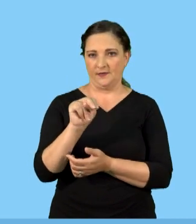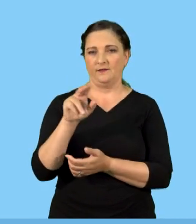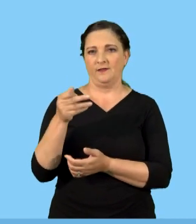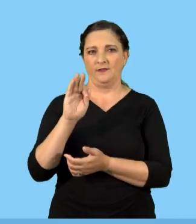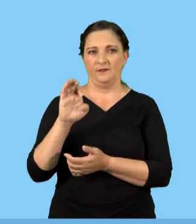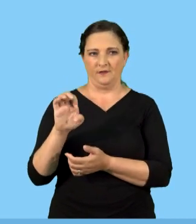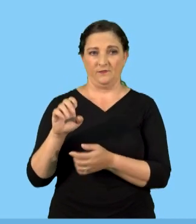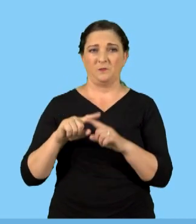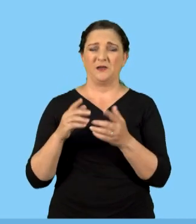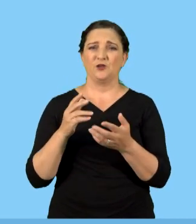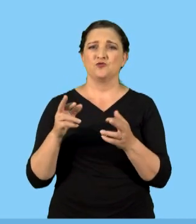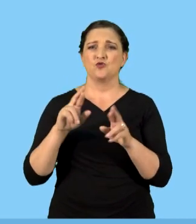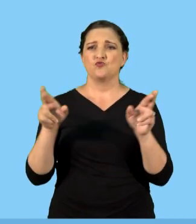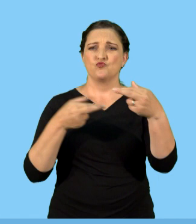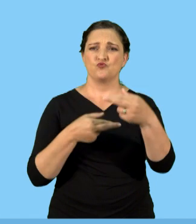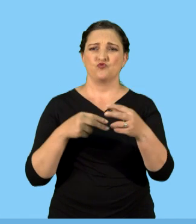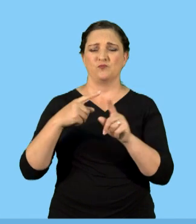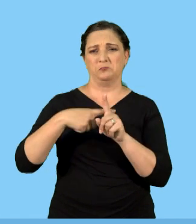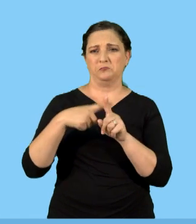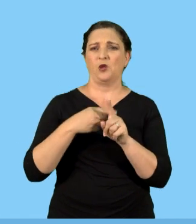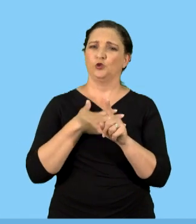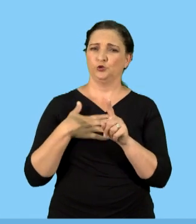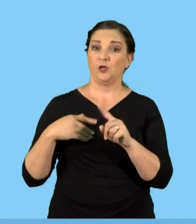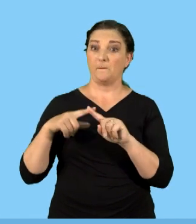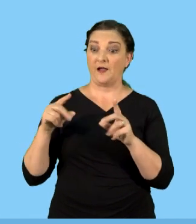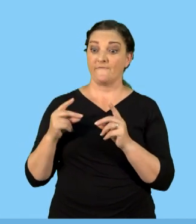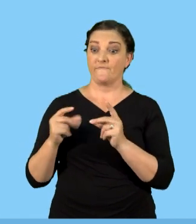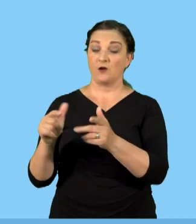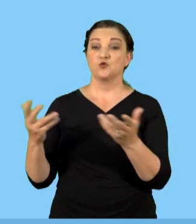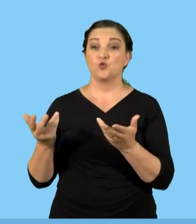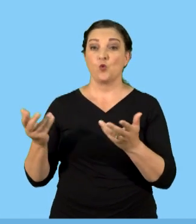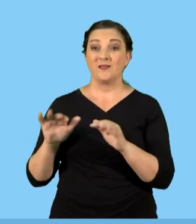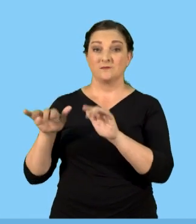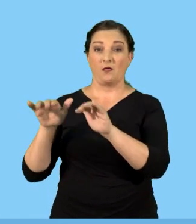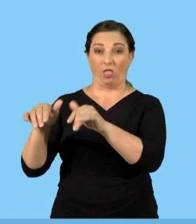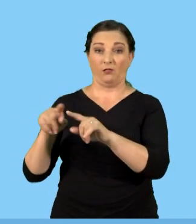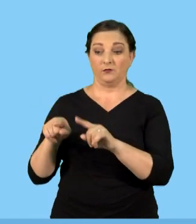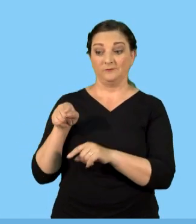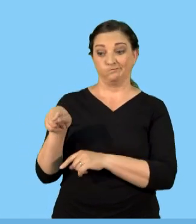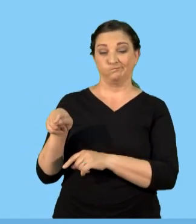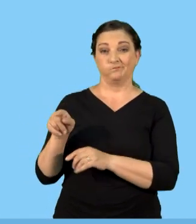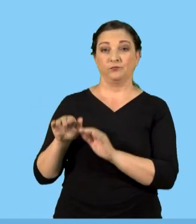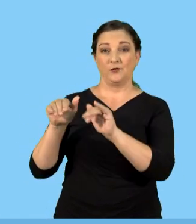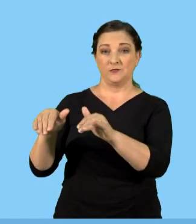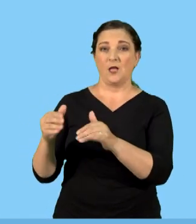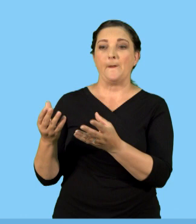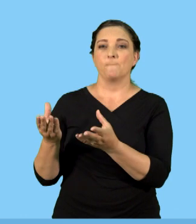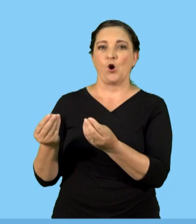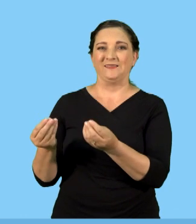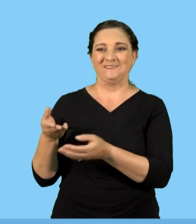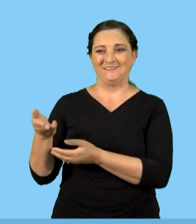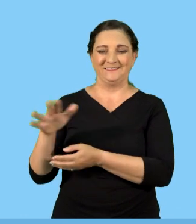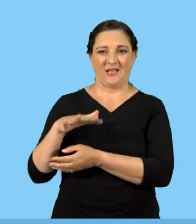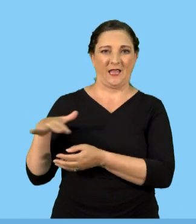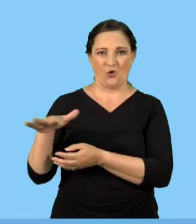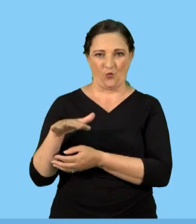temperature, rust occurs slowly but faster near the ocean. Why does that happen? Because there's a presence of moisture.